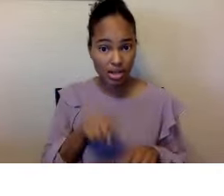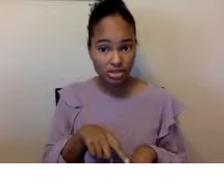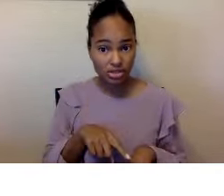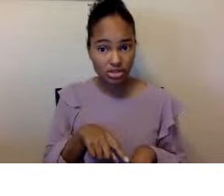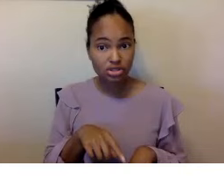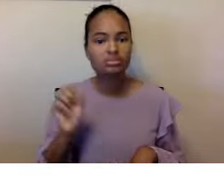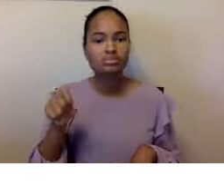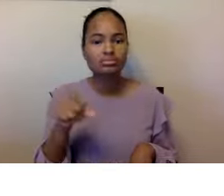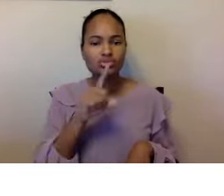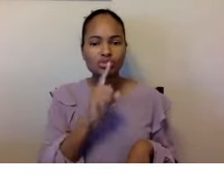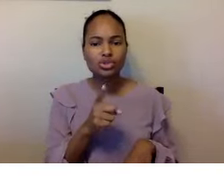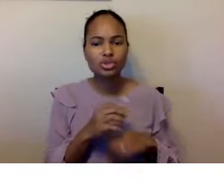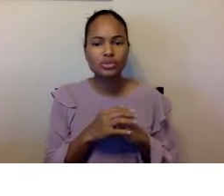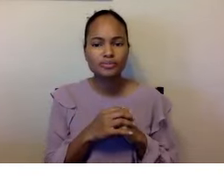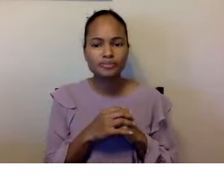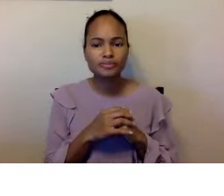Yes, I can answer that one.